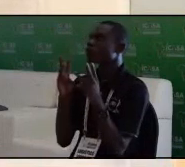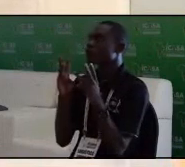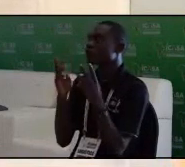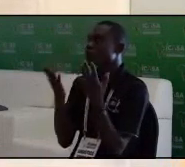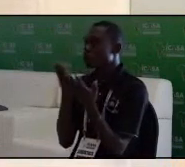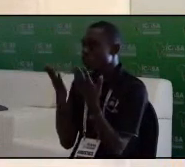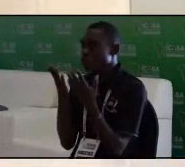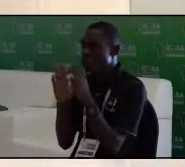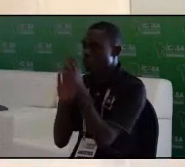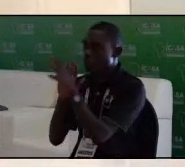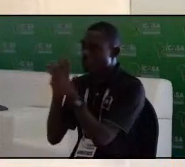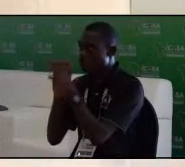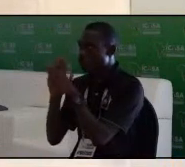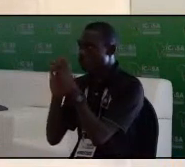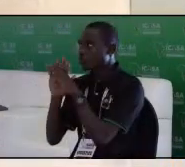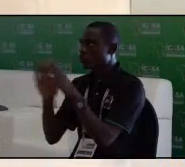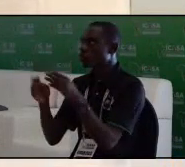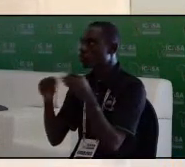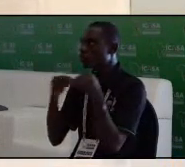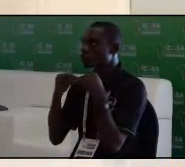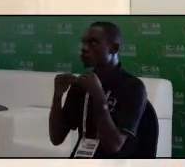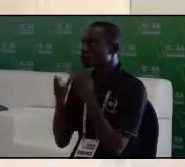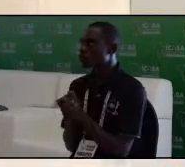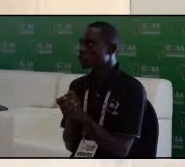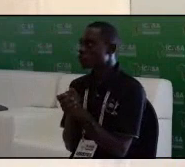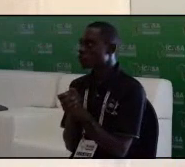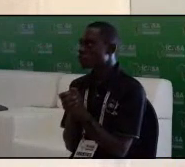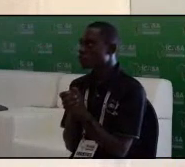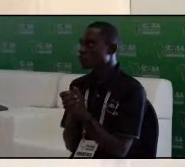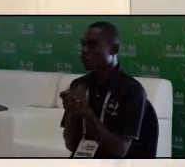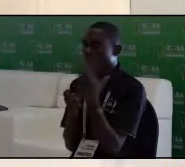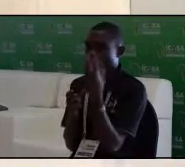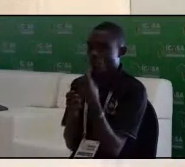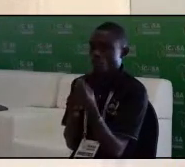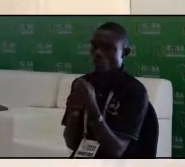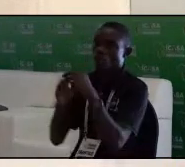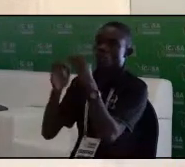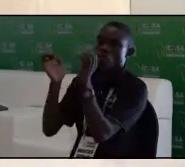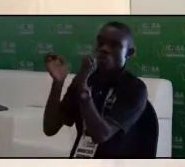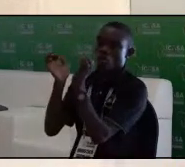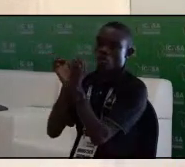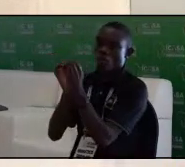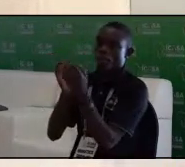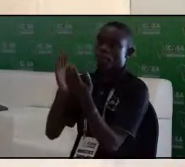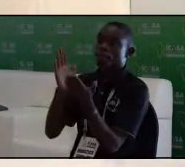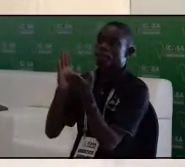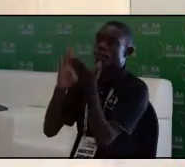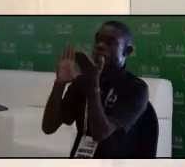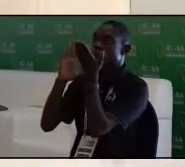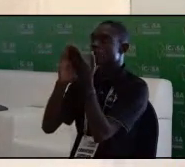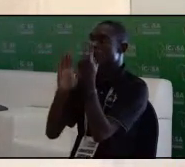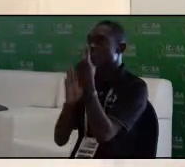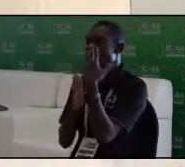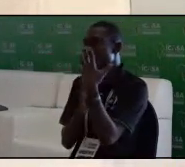strategies is what countries have been grappling with. We, as the Global Fund, we sort of represent